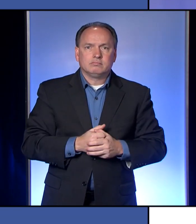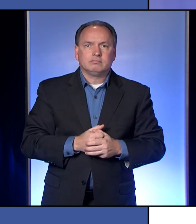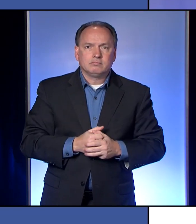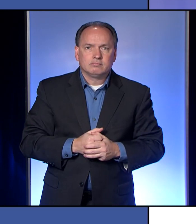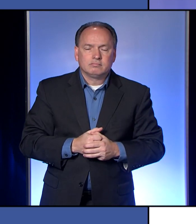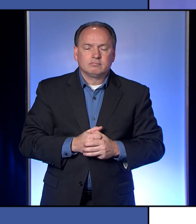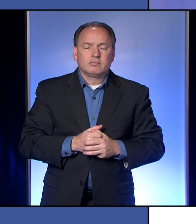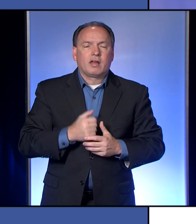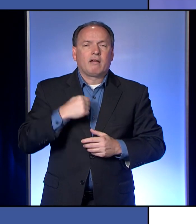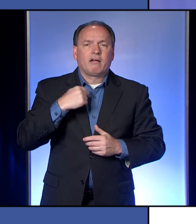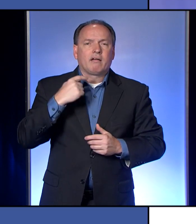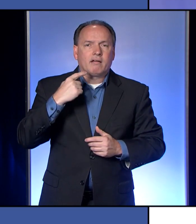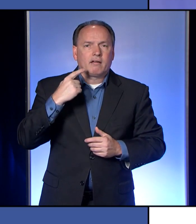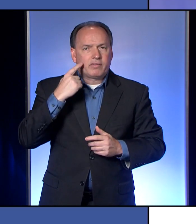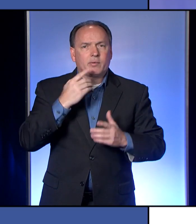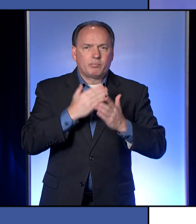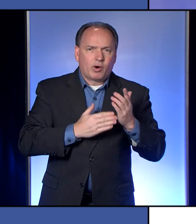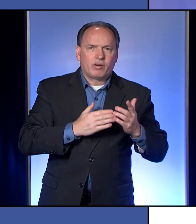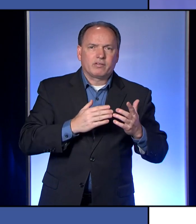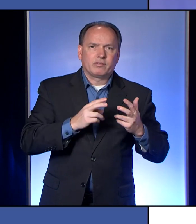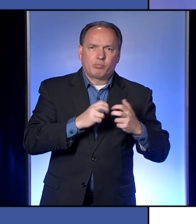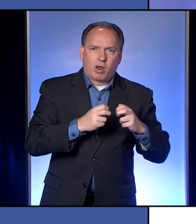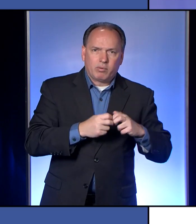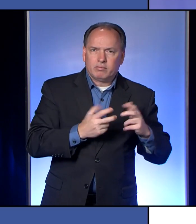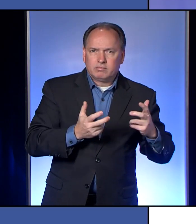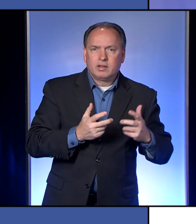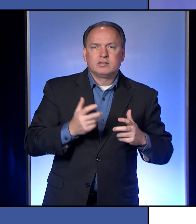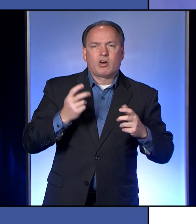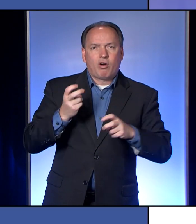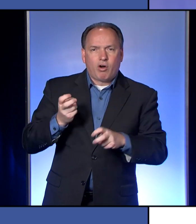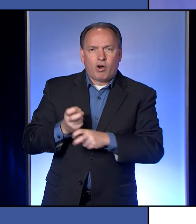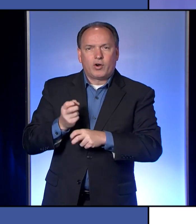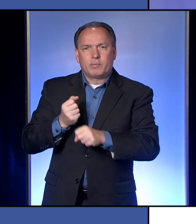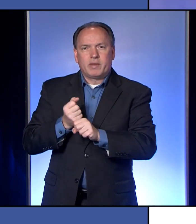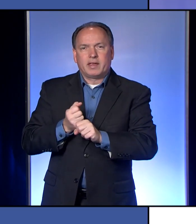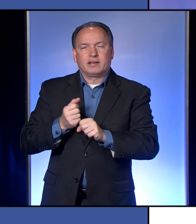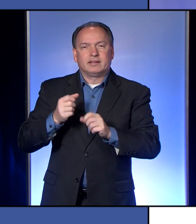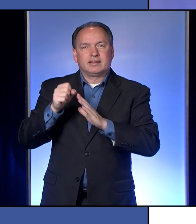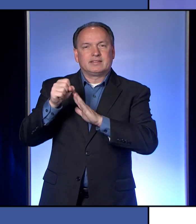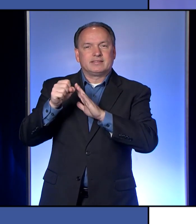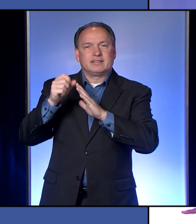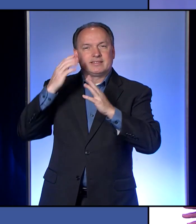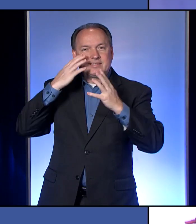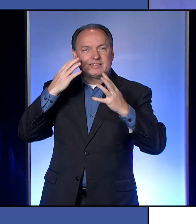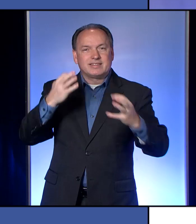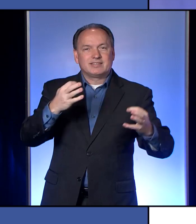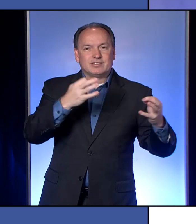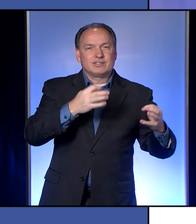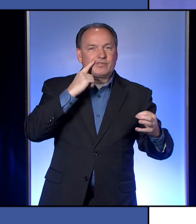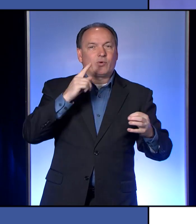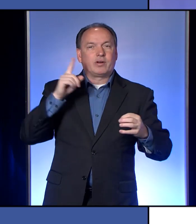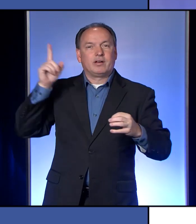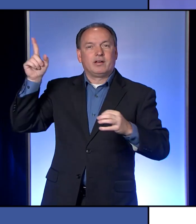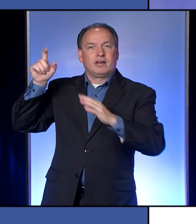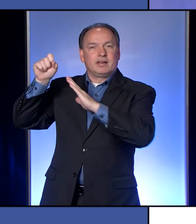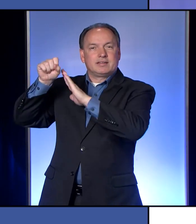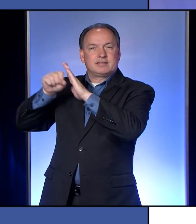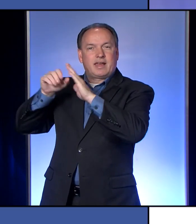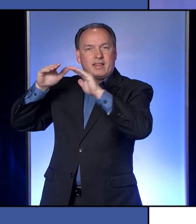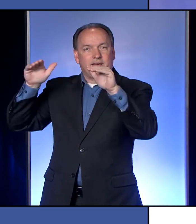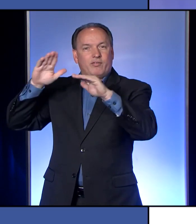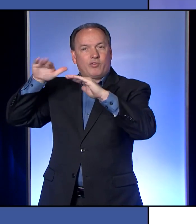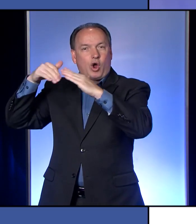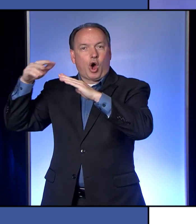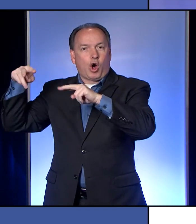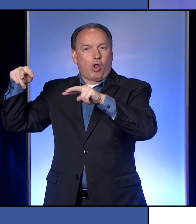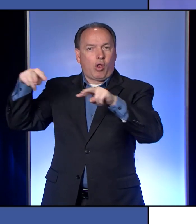And, I think part of the problem is it's hard to make decisions from a state level for everyone and all businesses. And we